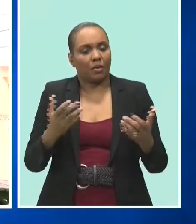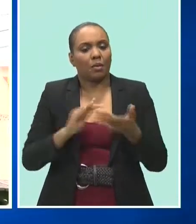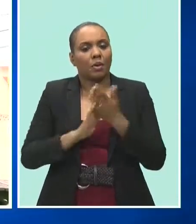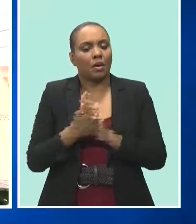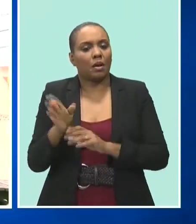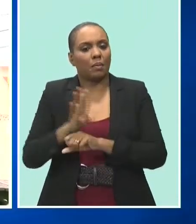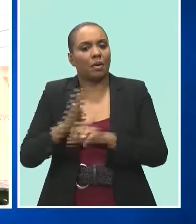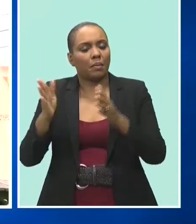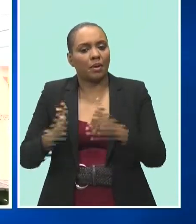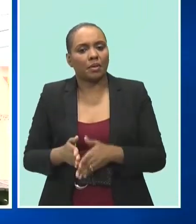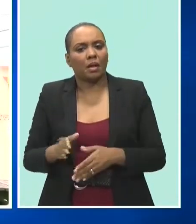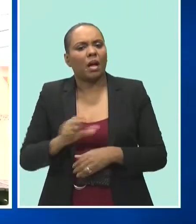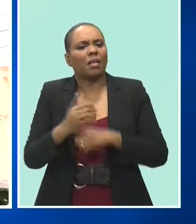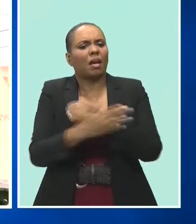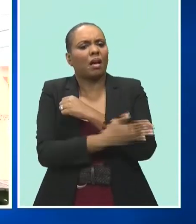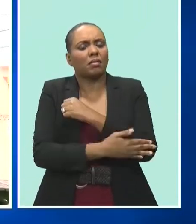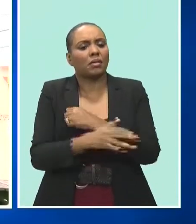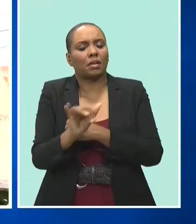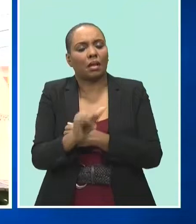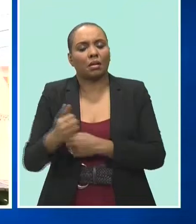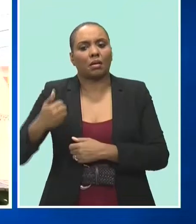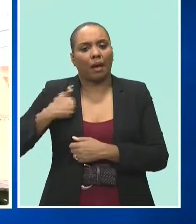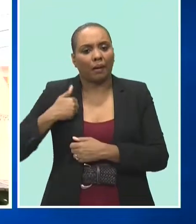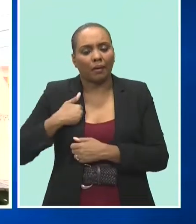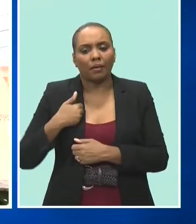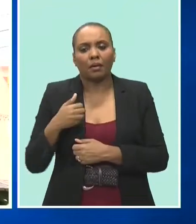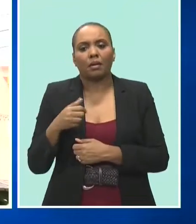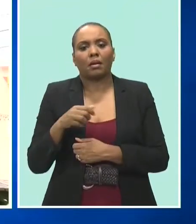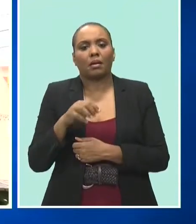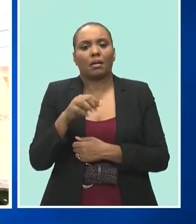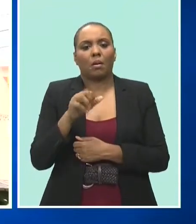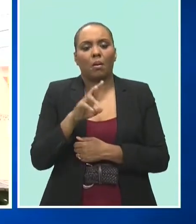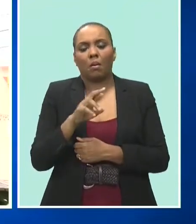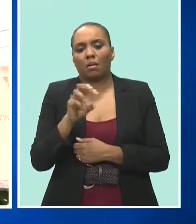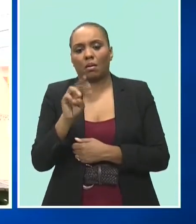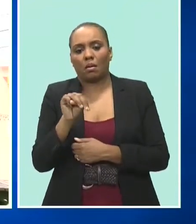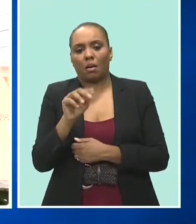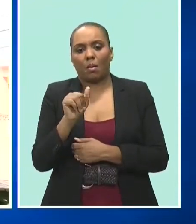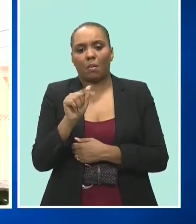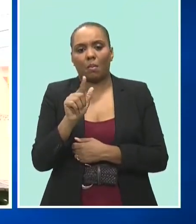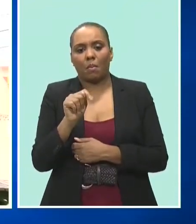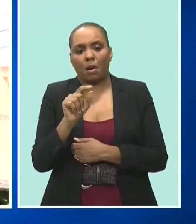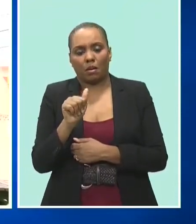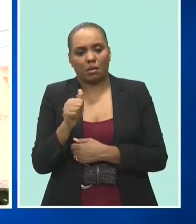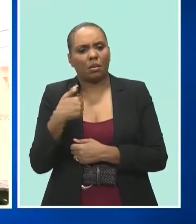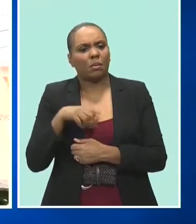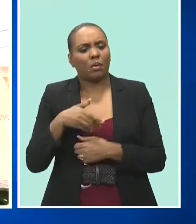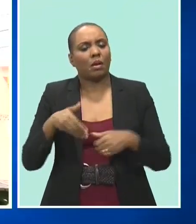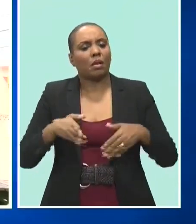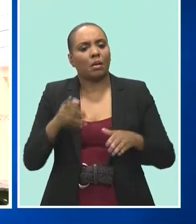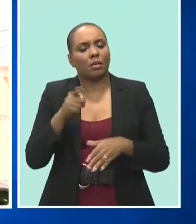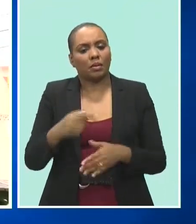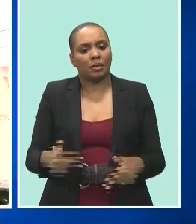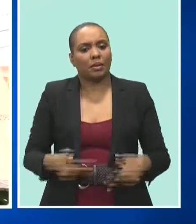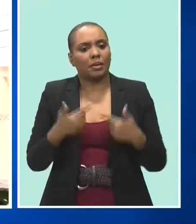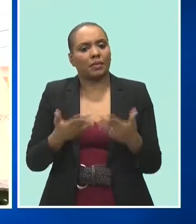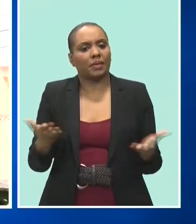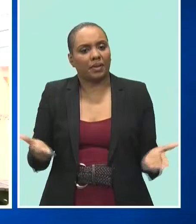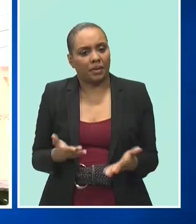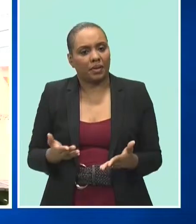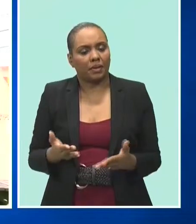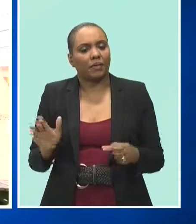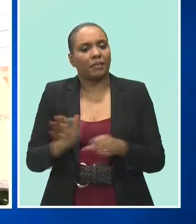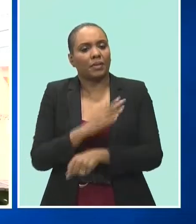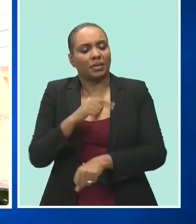for instance, we will allow them permanent residence in this country. And after